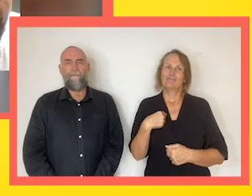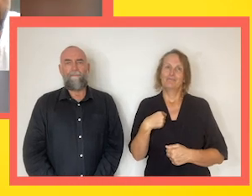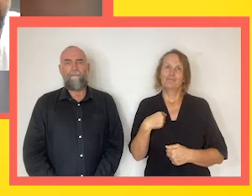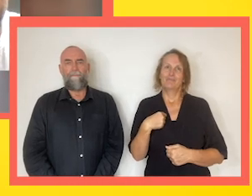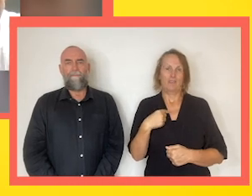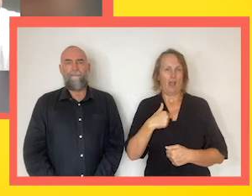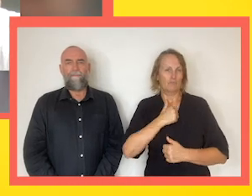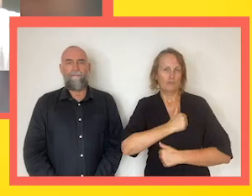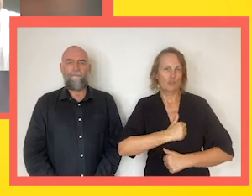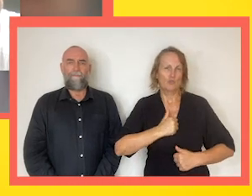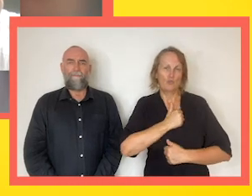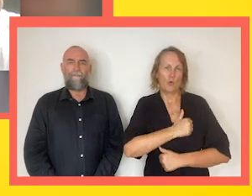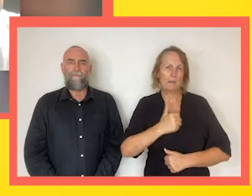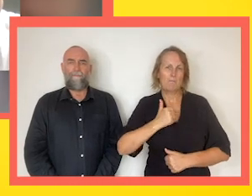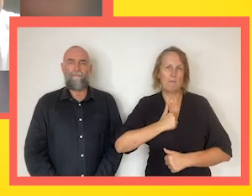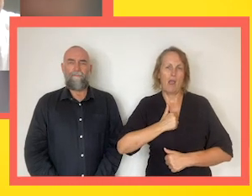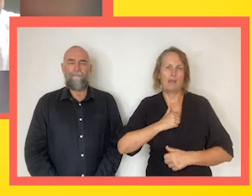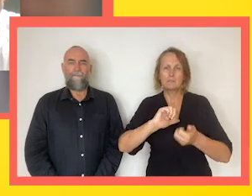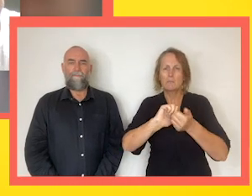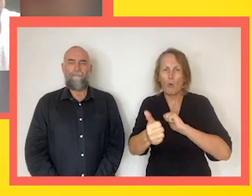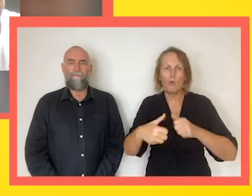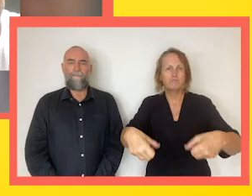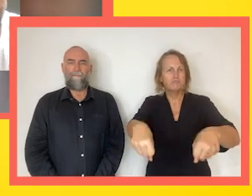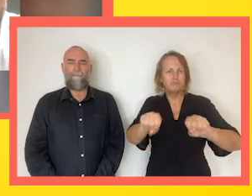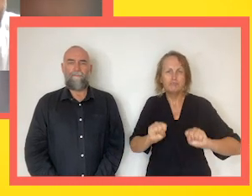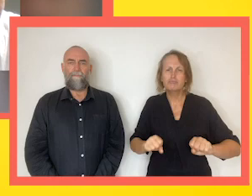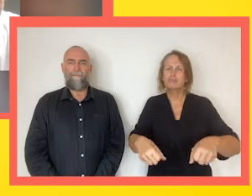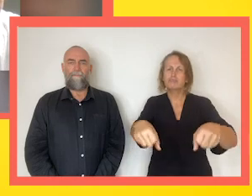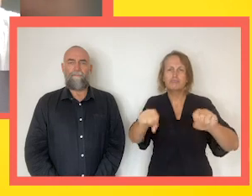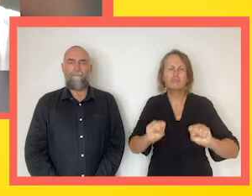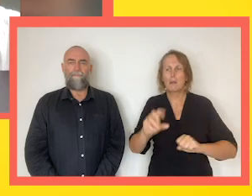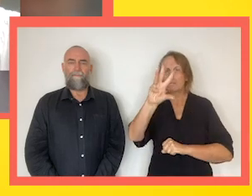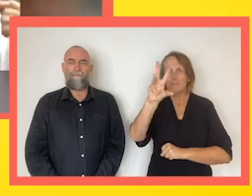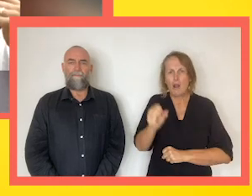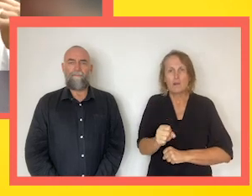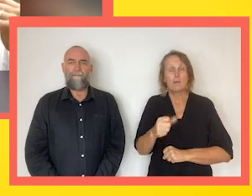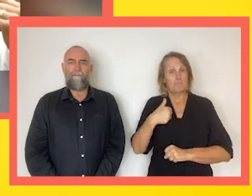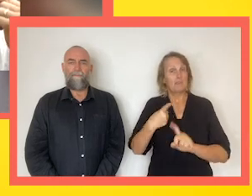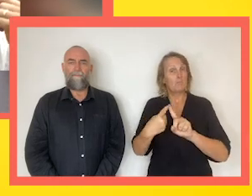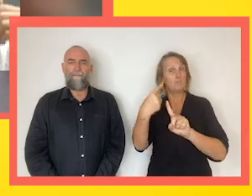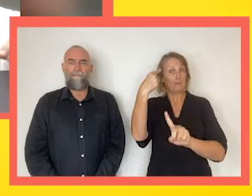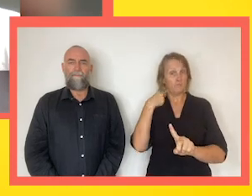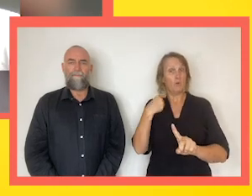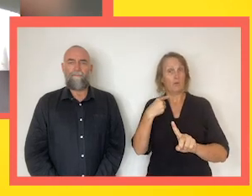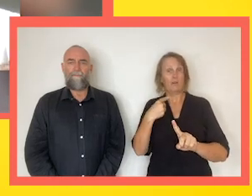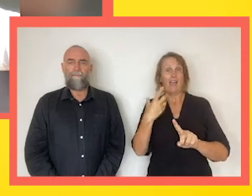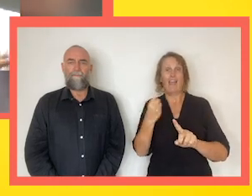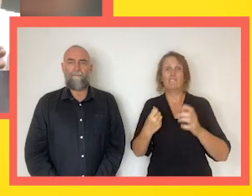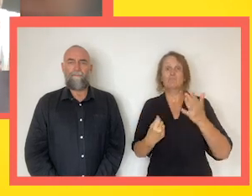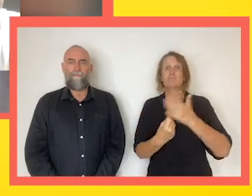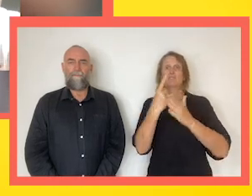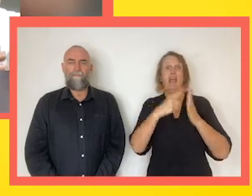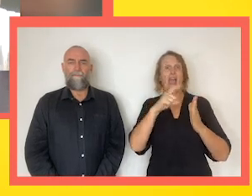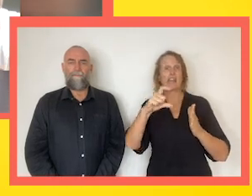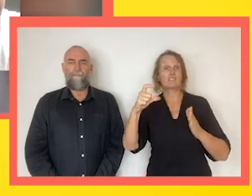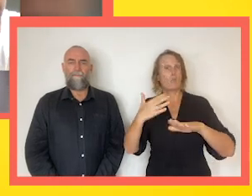I've thoroughly enjoyed my entire rowing journey and my para sport journey. I came in through a workplace accident, and so I never